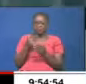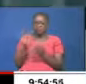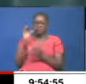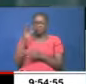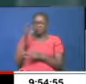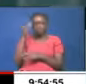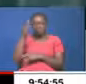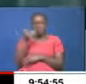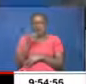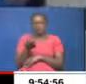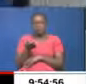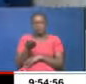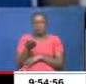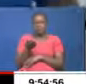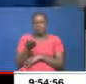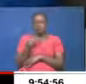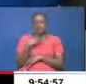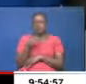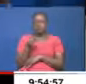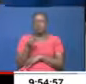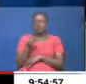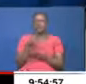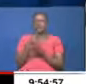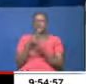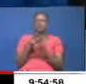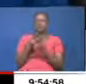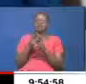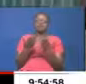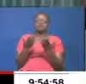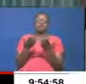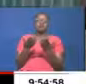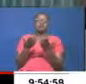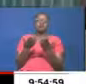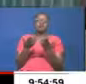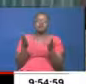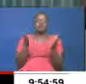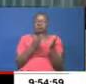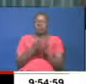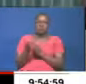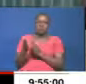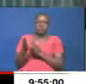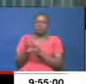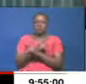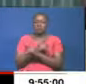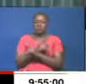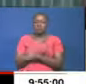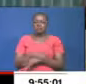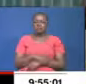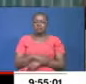the preferred charges so as to respond, or rather so as to prepare a defense.